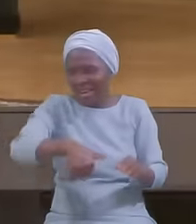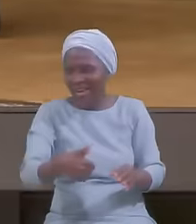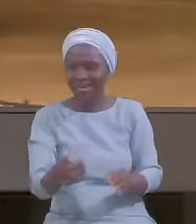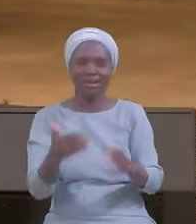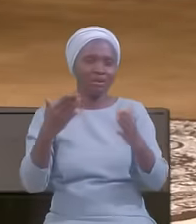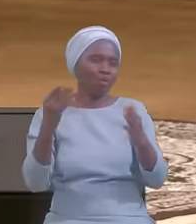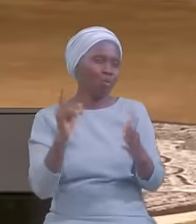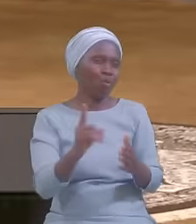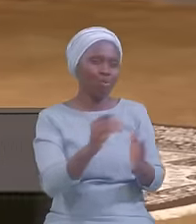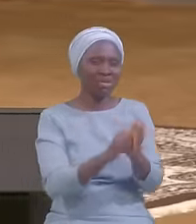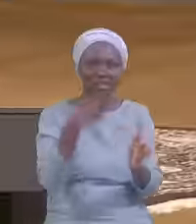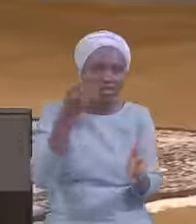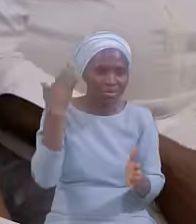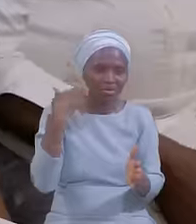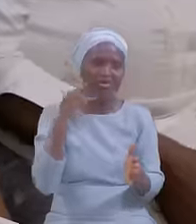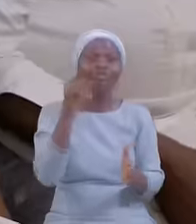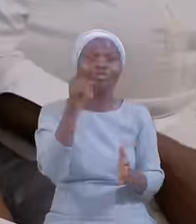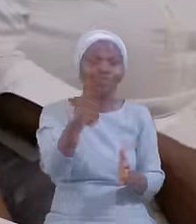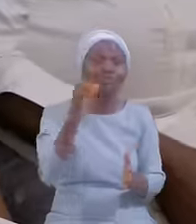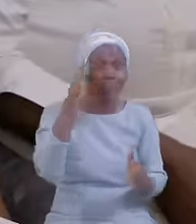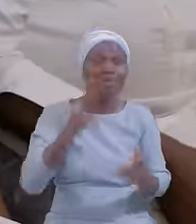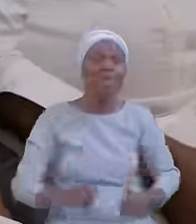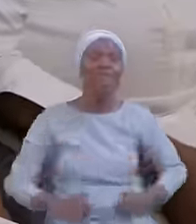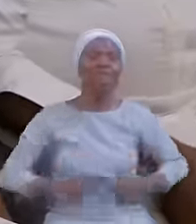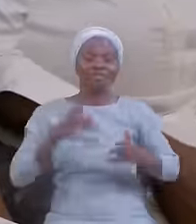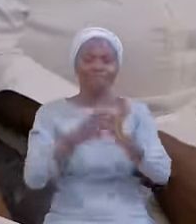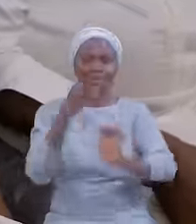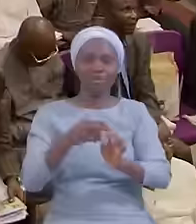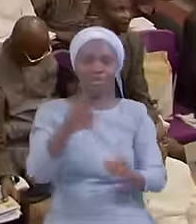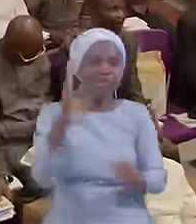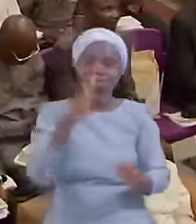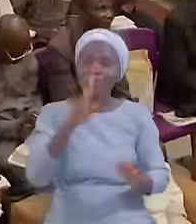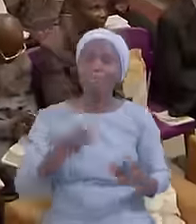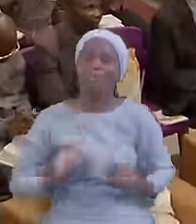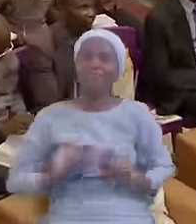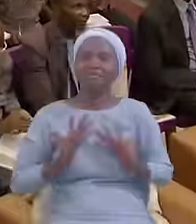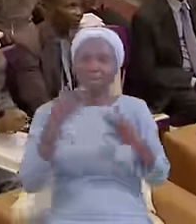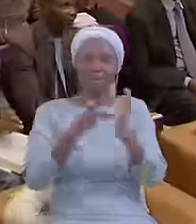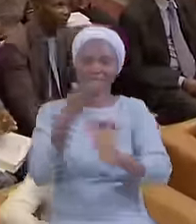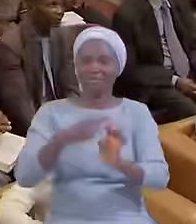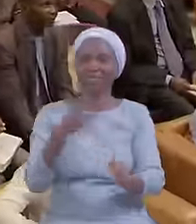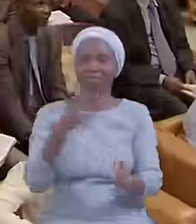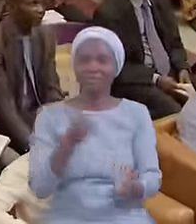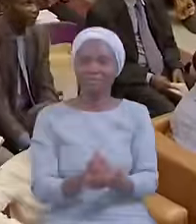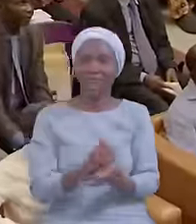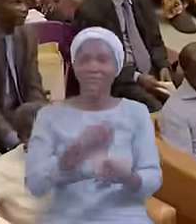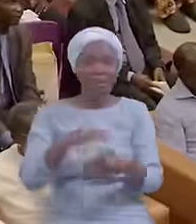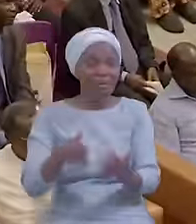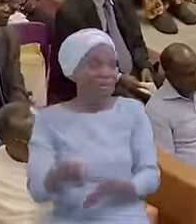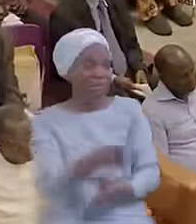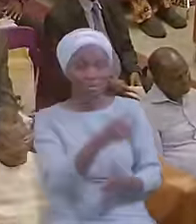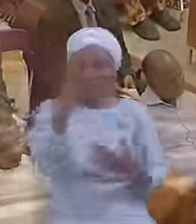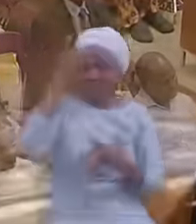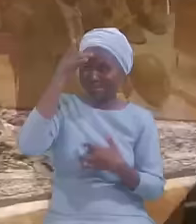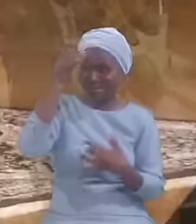you, you will live. You will be revived. And all those sicknesses and crawling